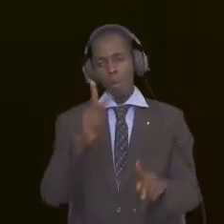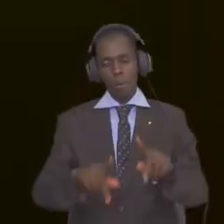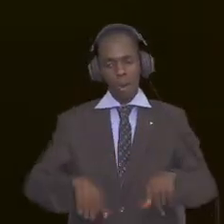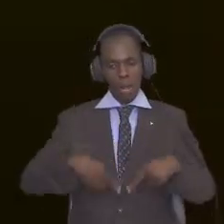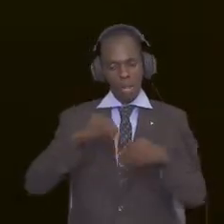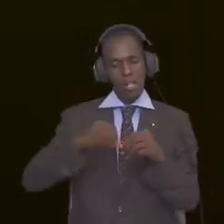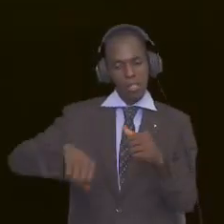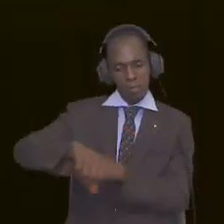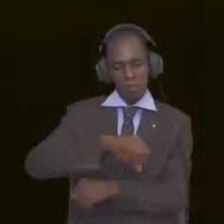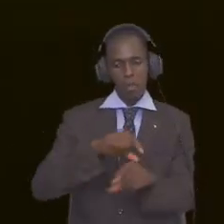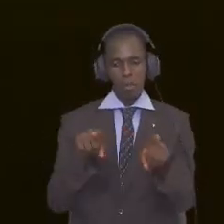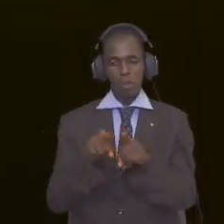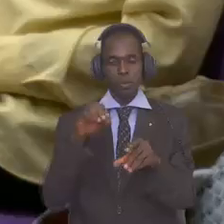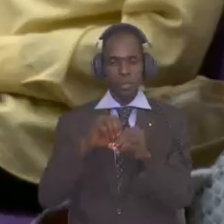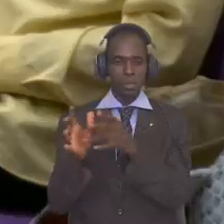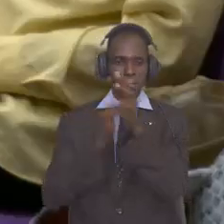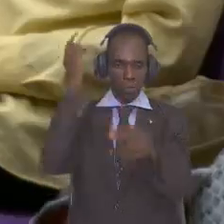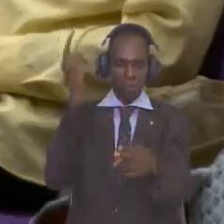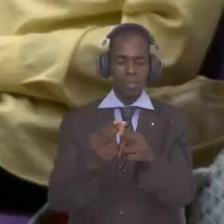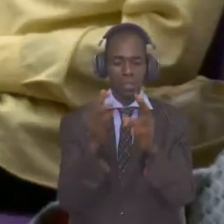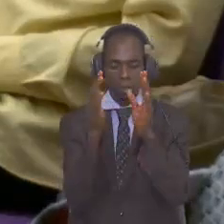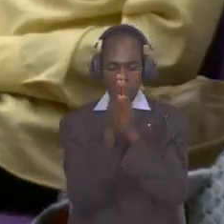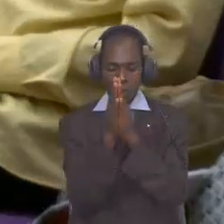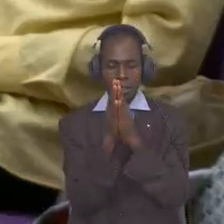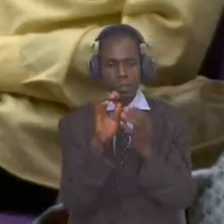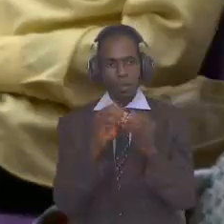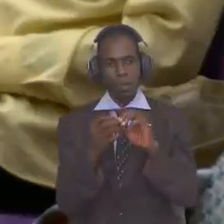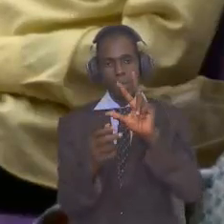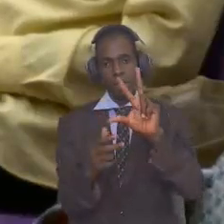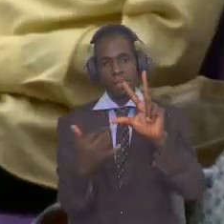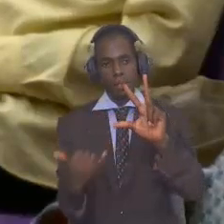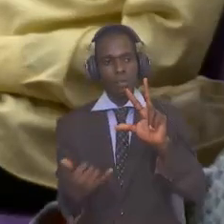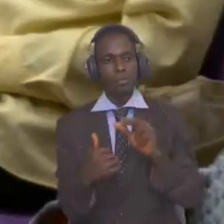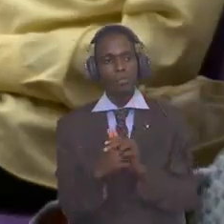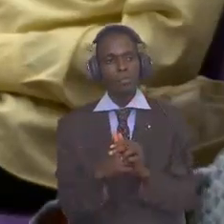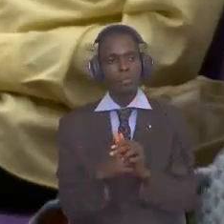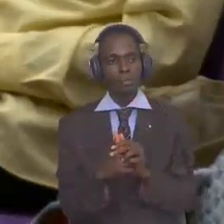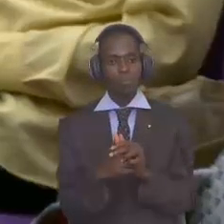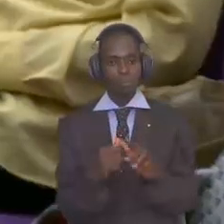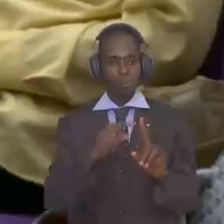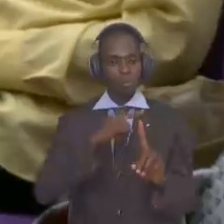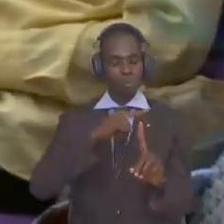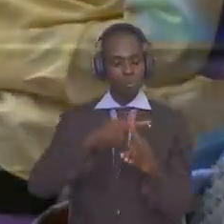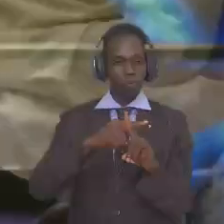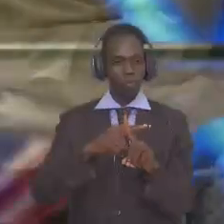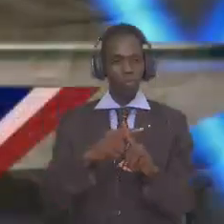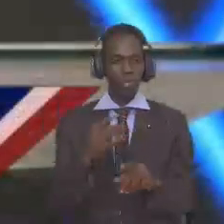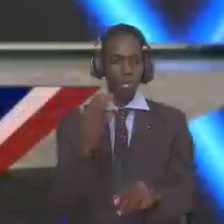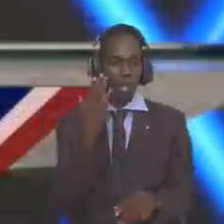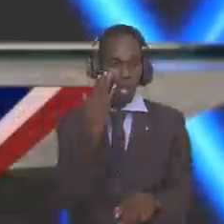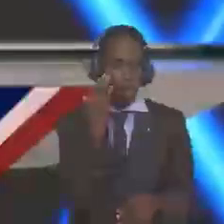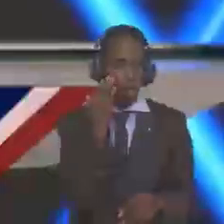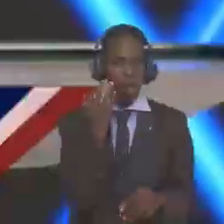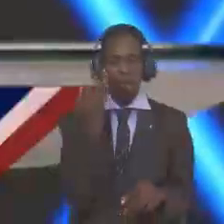fellowship as well, in Jesus' name. Number three now. Number three, positive